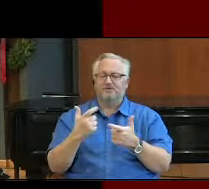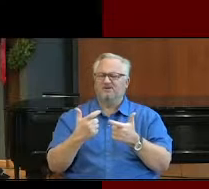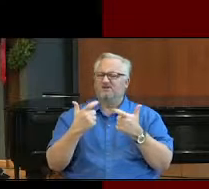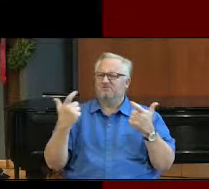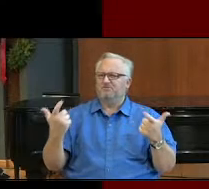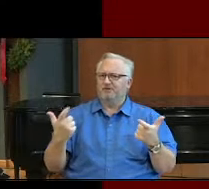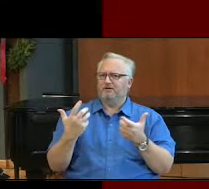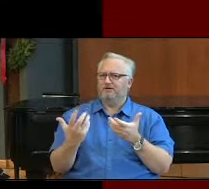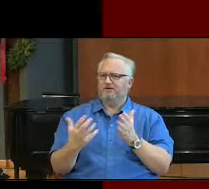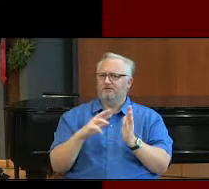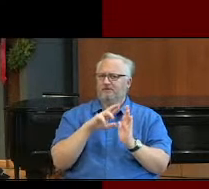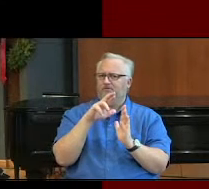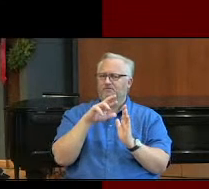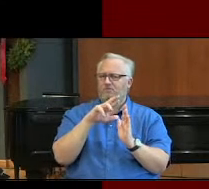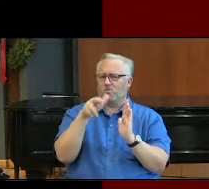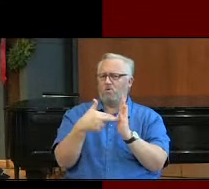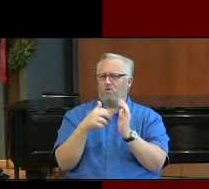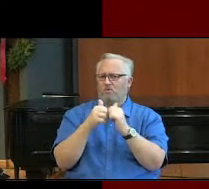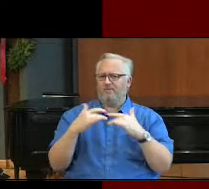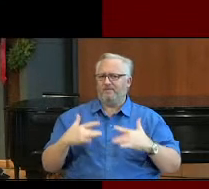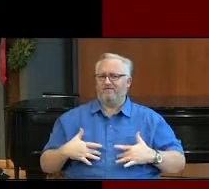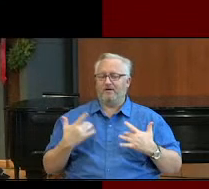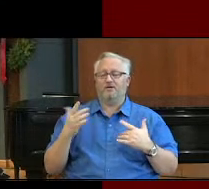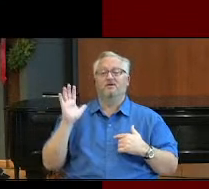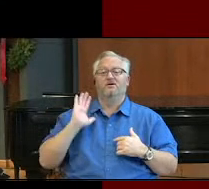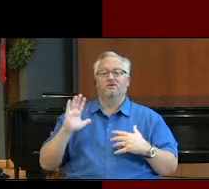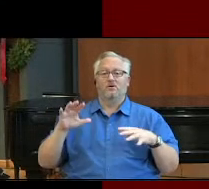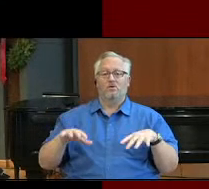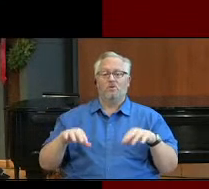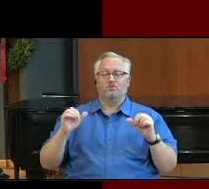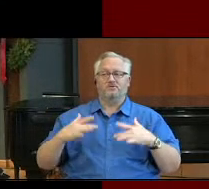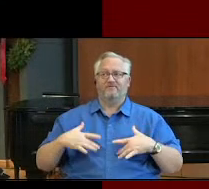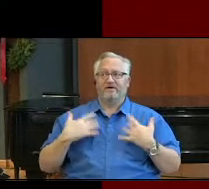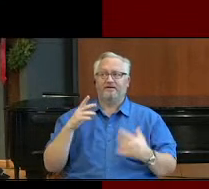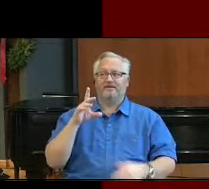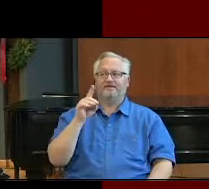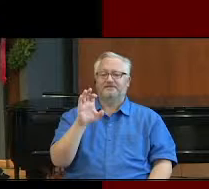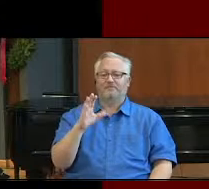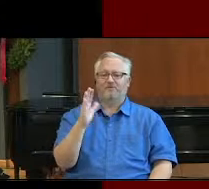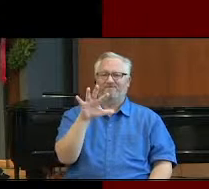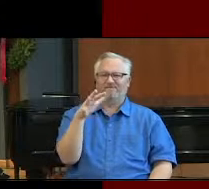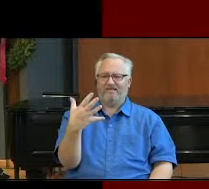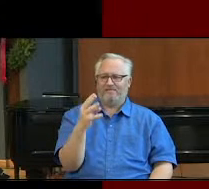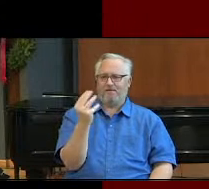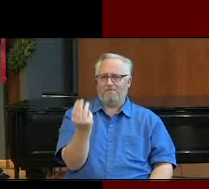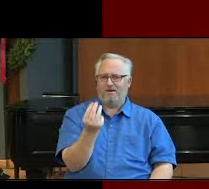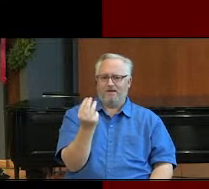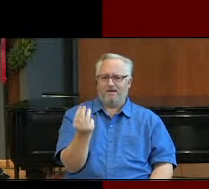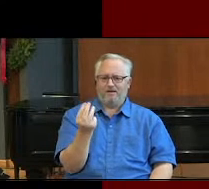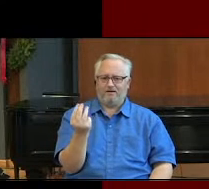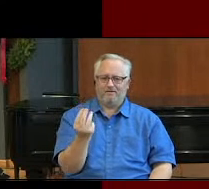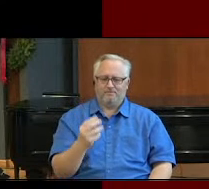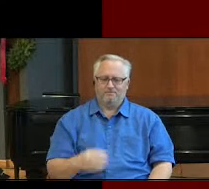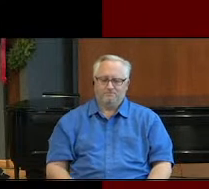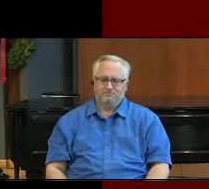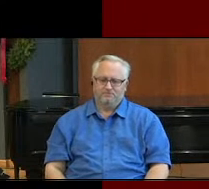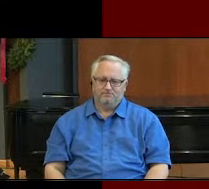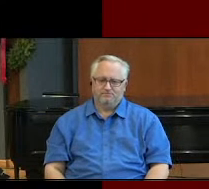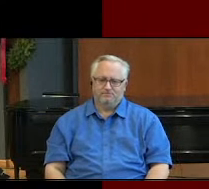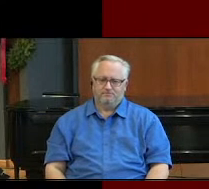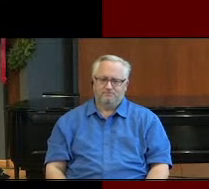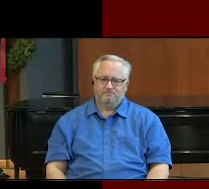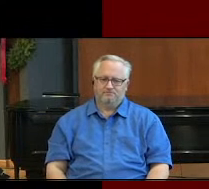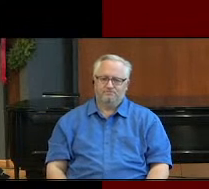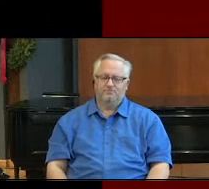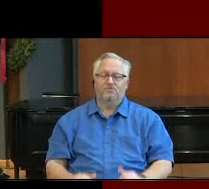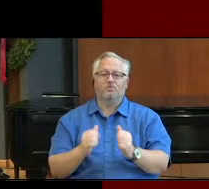to with this event, we hosted an event on December 5th, on Monday, that has the family